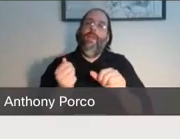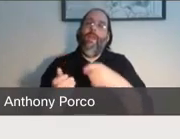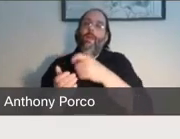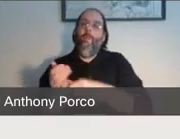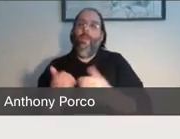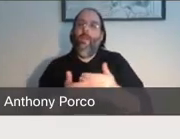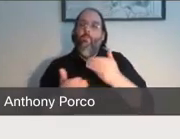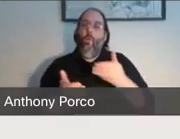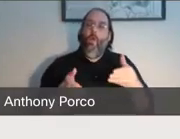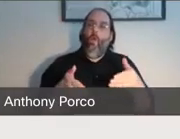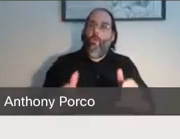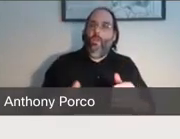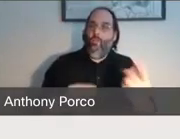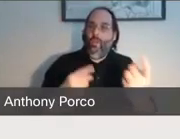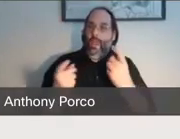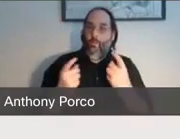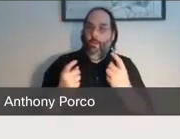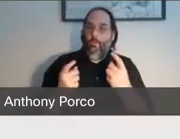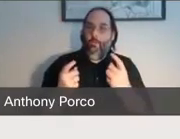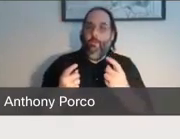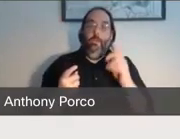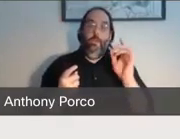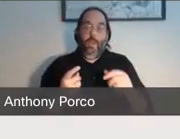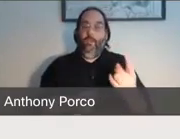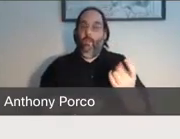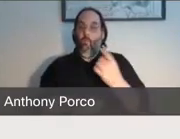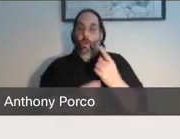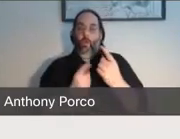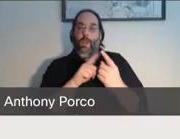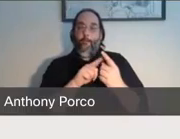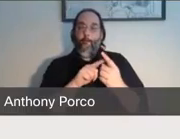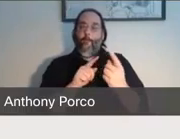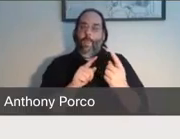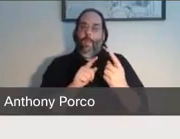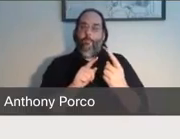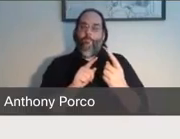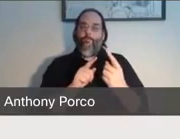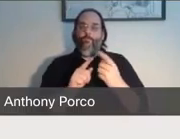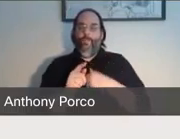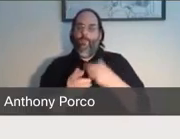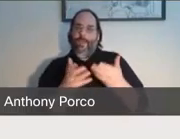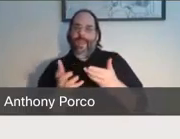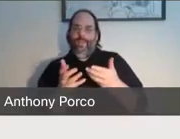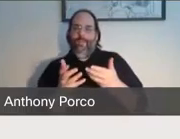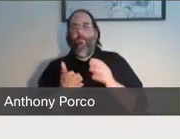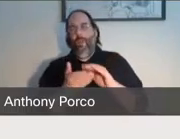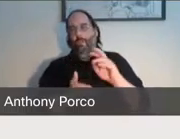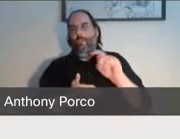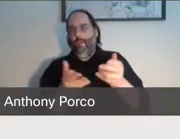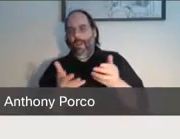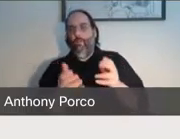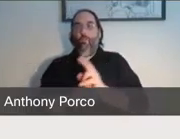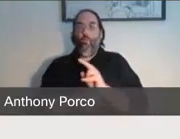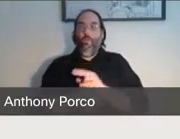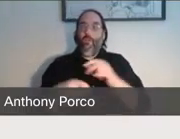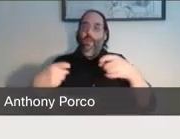authorization inquiries. And these are inquiries that are handled through our waiver unit using the